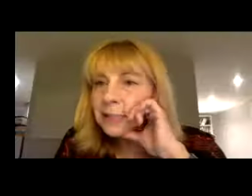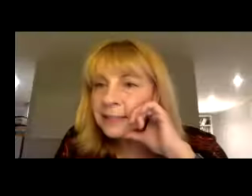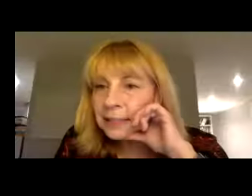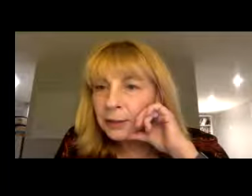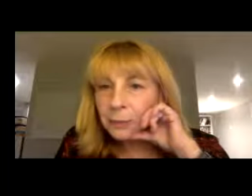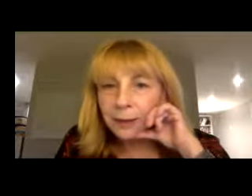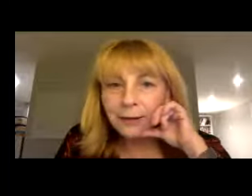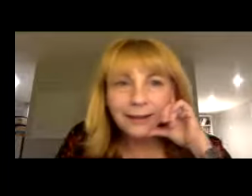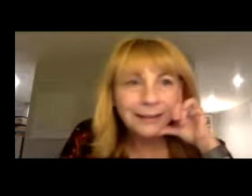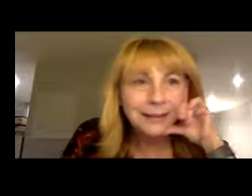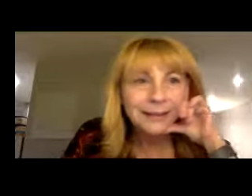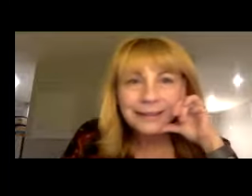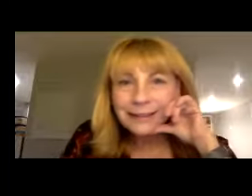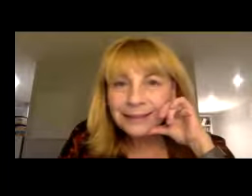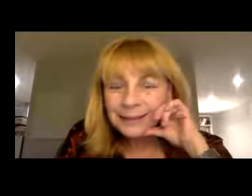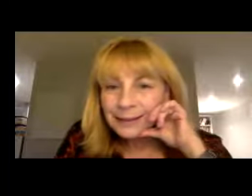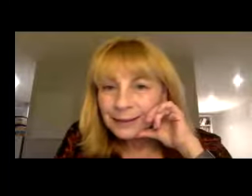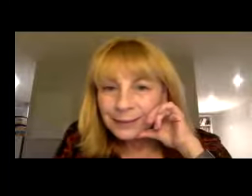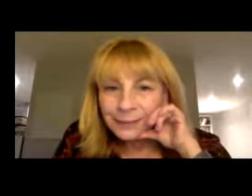I'm not seeing you, Margaret.